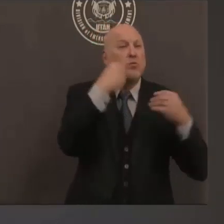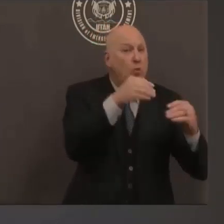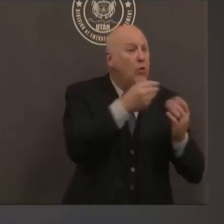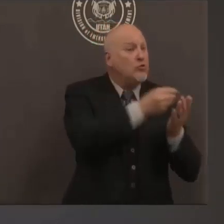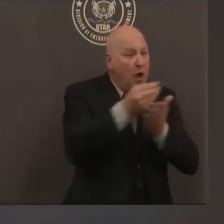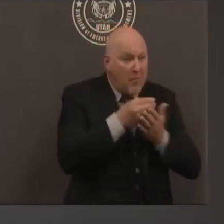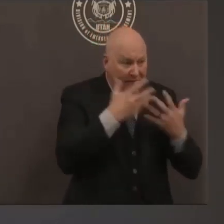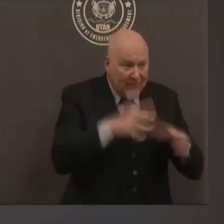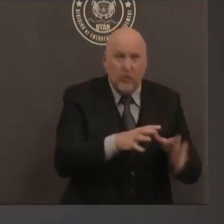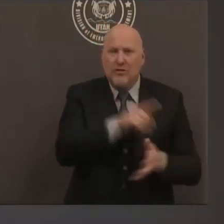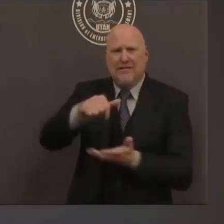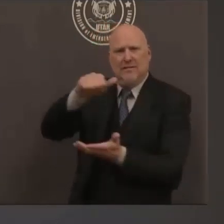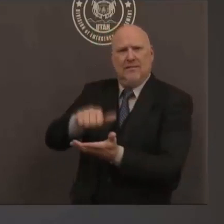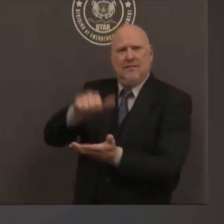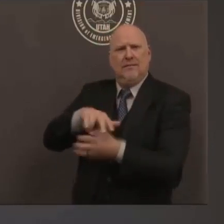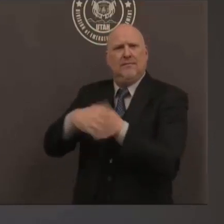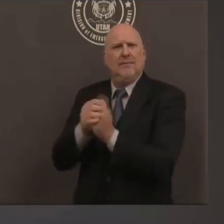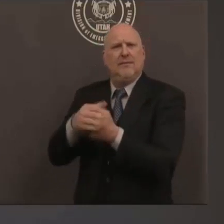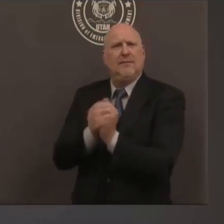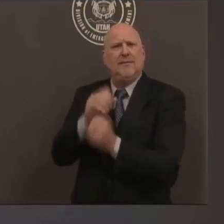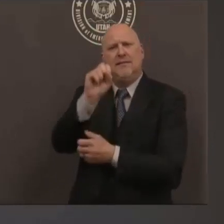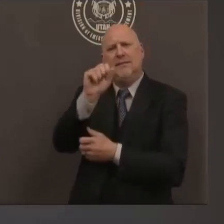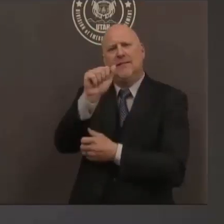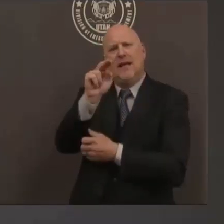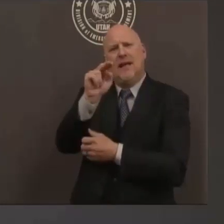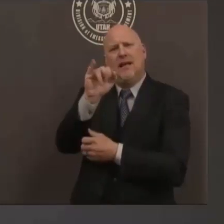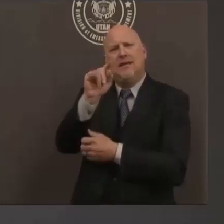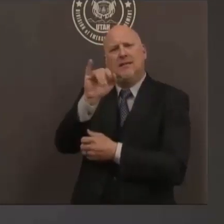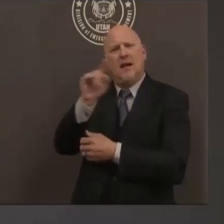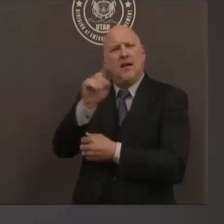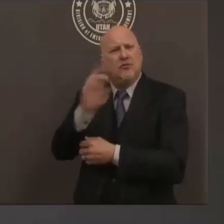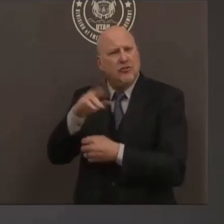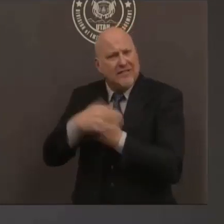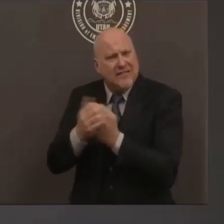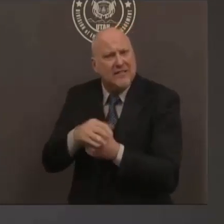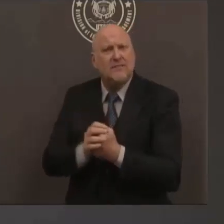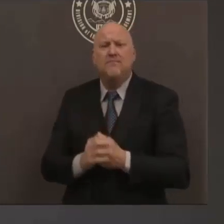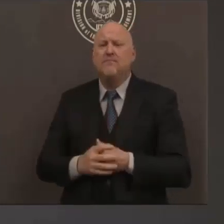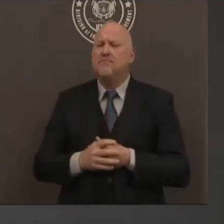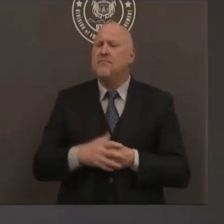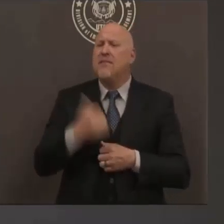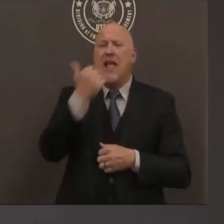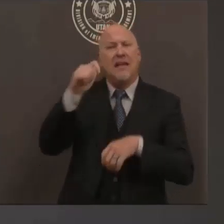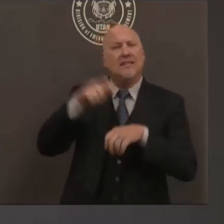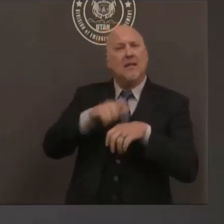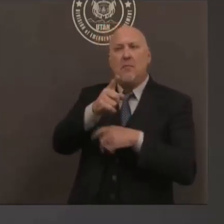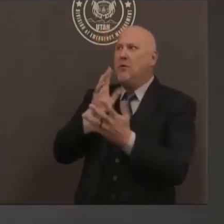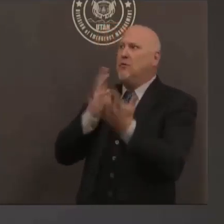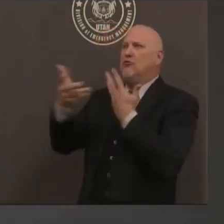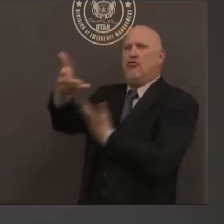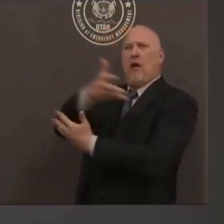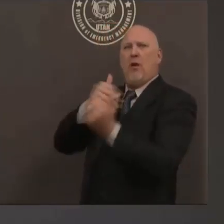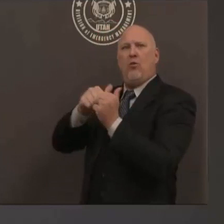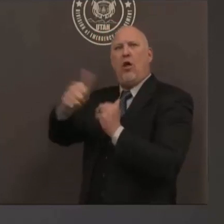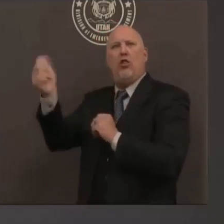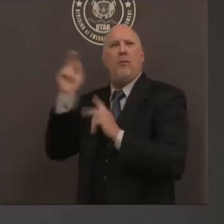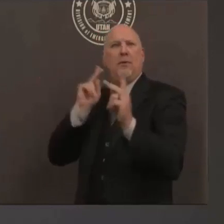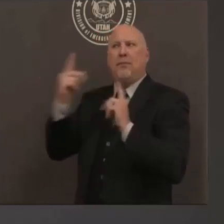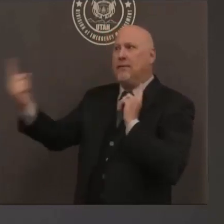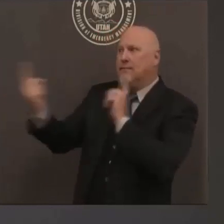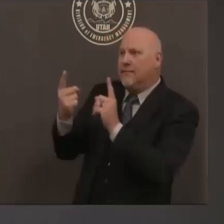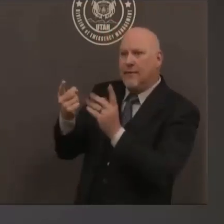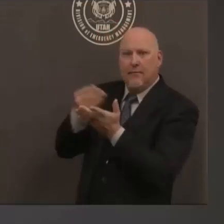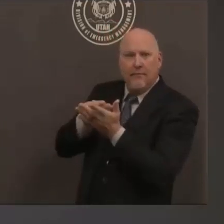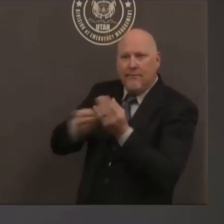often, particularly if you have interaction with other people. Use masks. This is one that's really frustrating because when we go